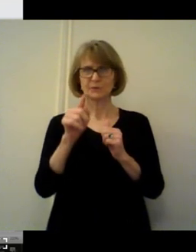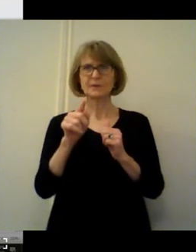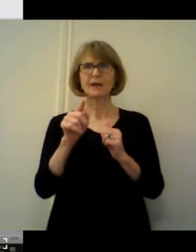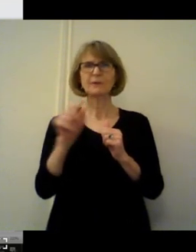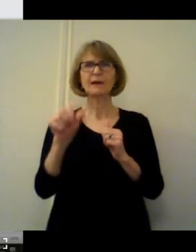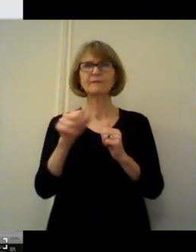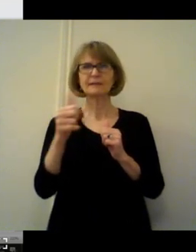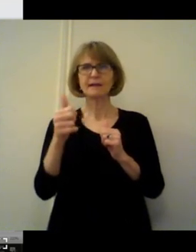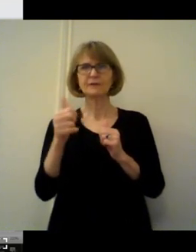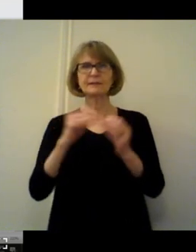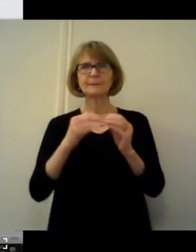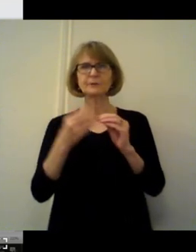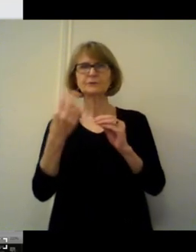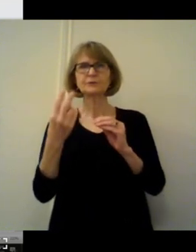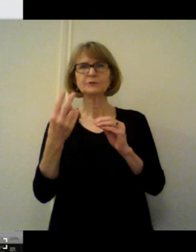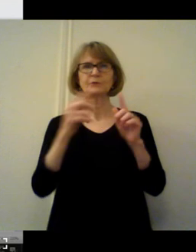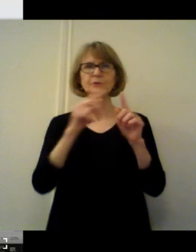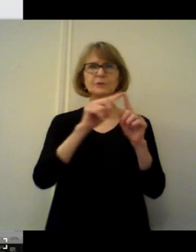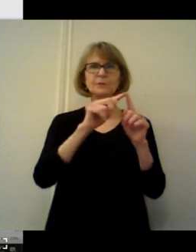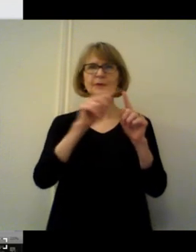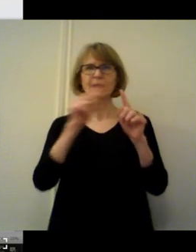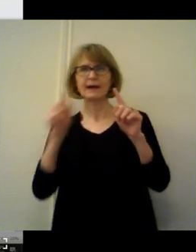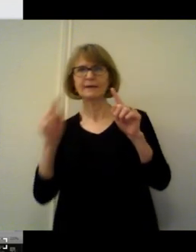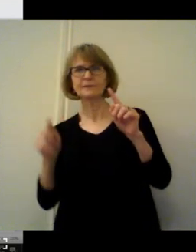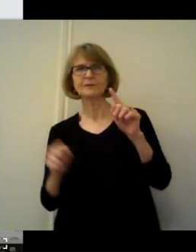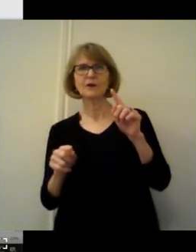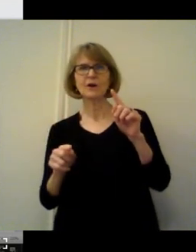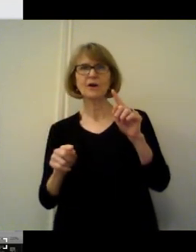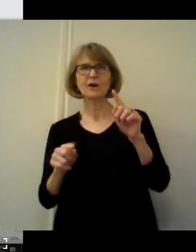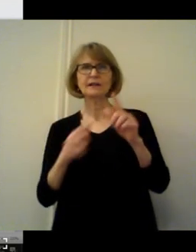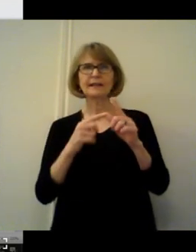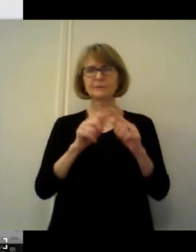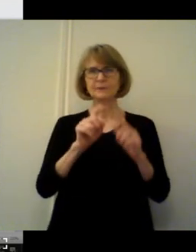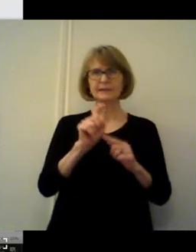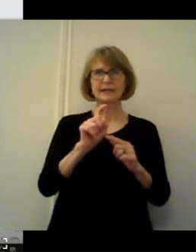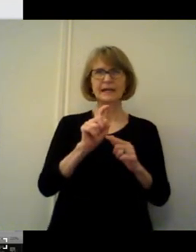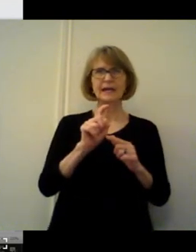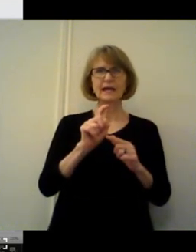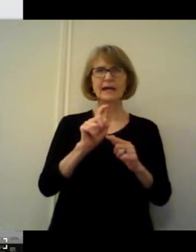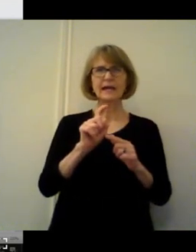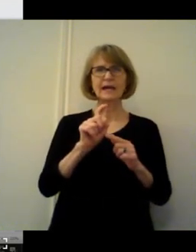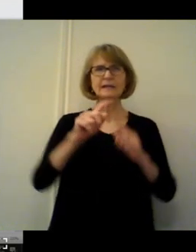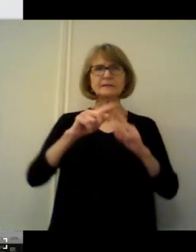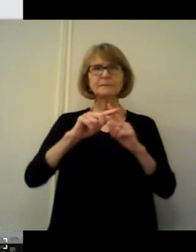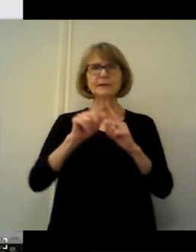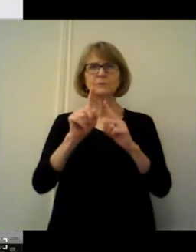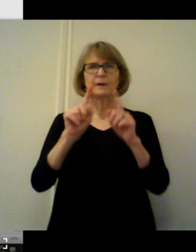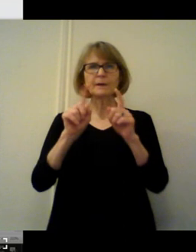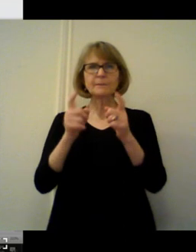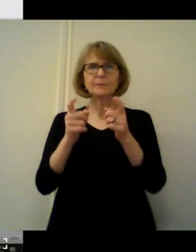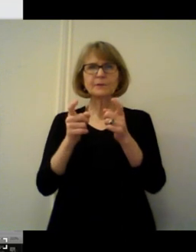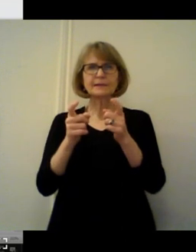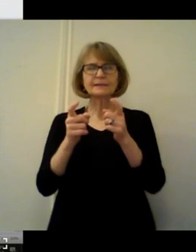8, and then the x plus 1. But notice how the x plus 1 is in these parentheses right here. That's